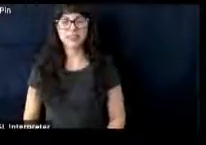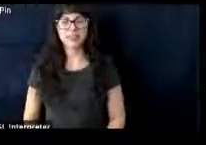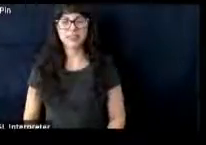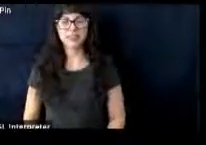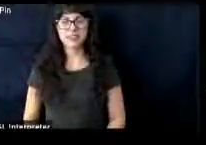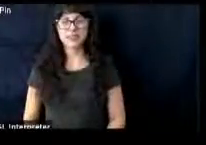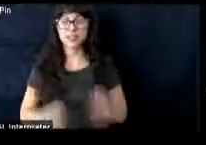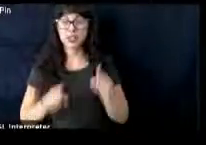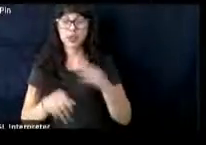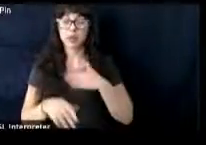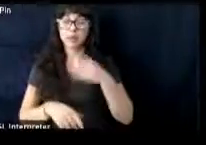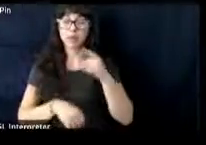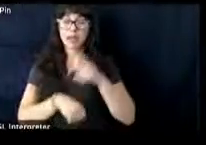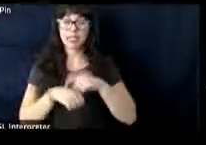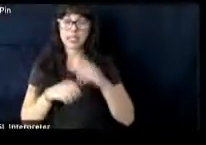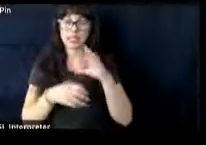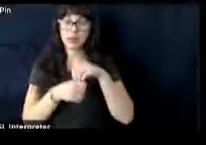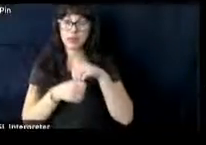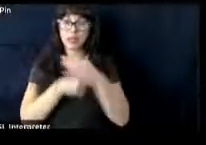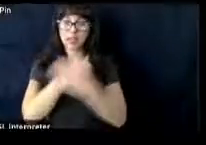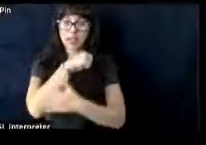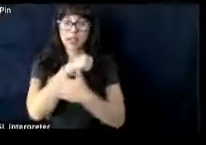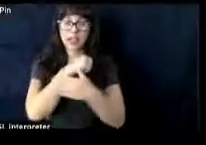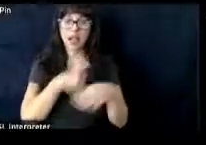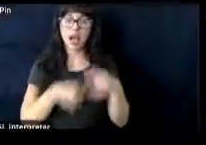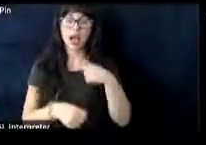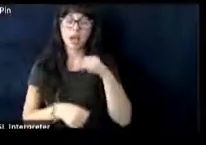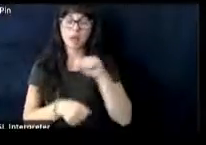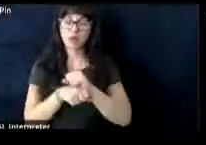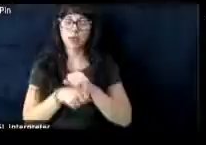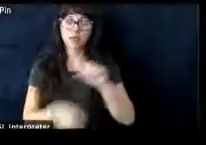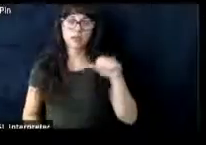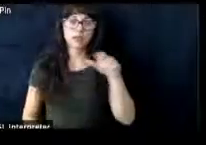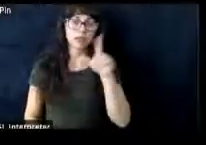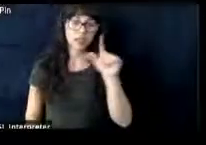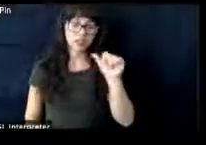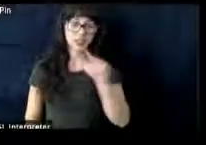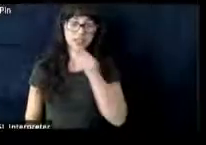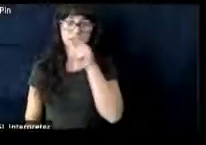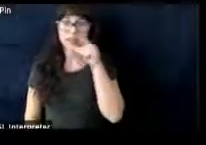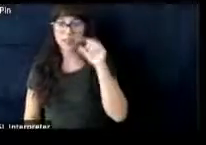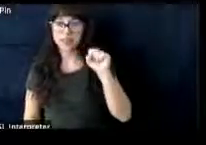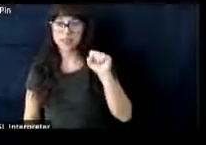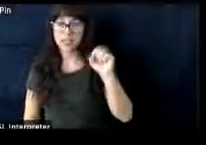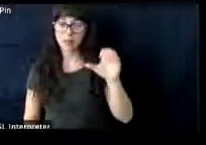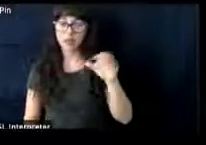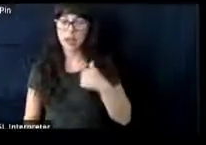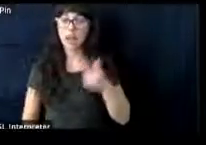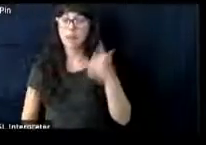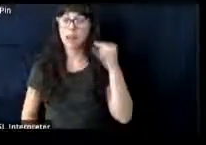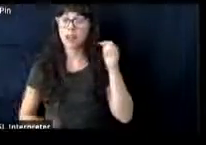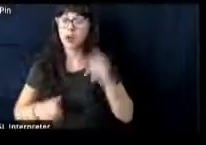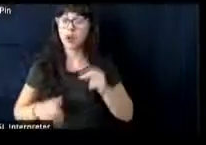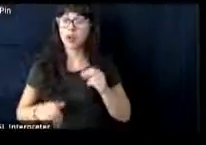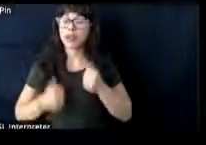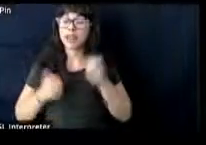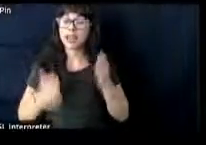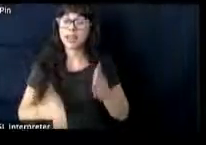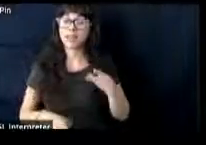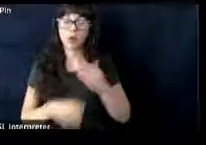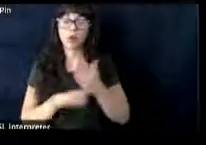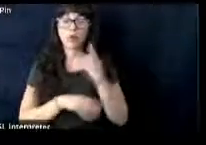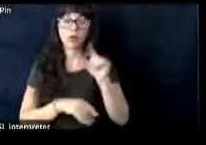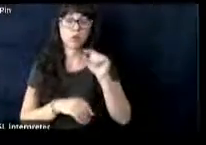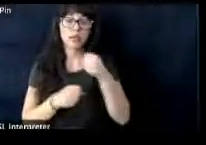my time with the county, I worked in Los Angeles, Lancaster, and Santa Clarita. I'm a California native, and for more than 20 years, I've lived in Santa